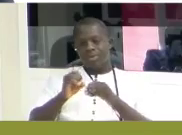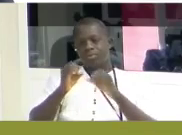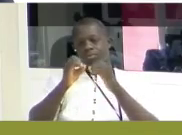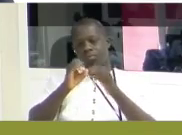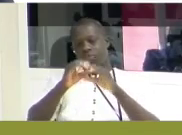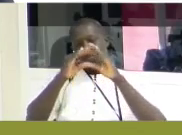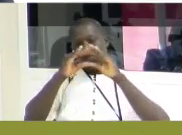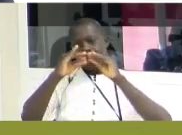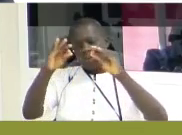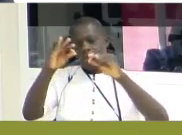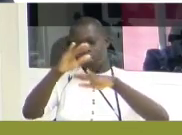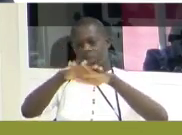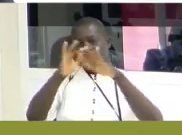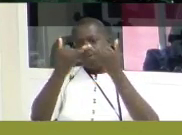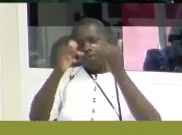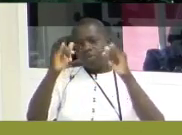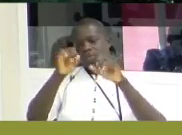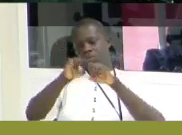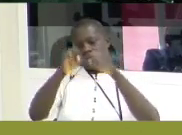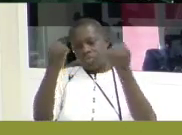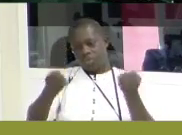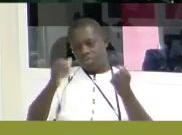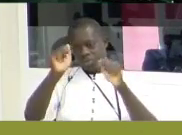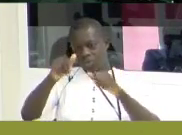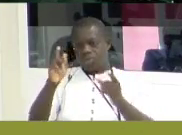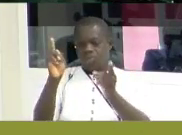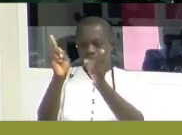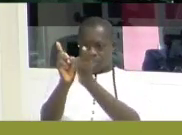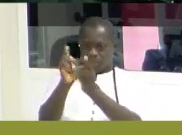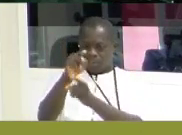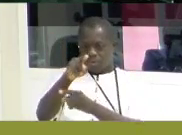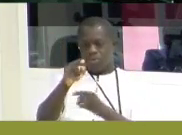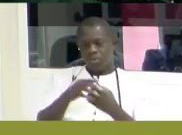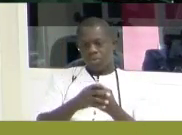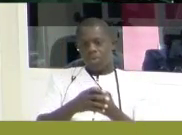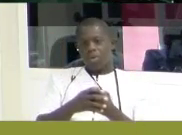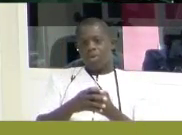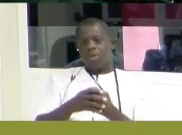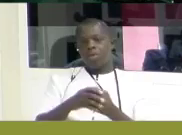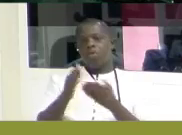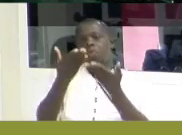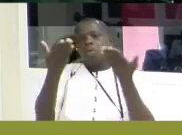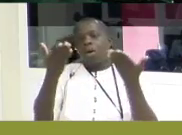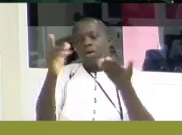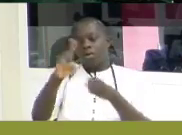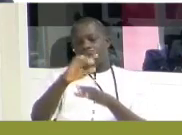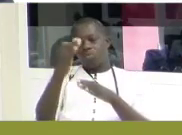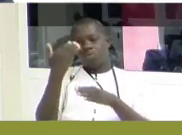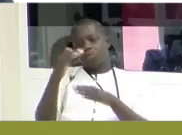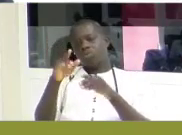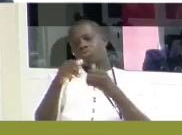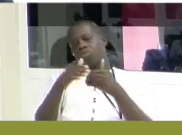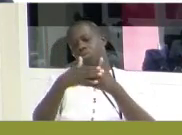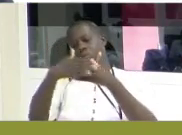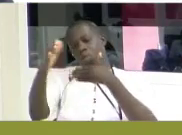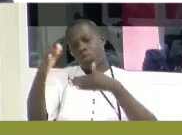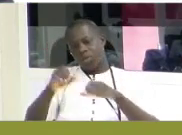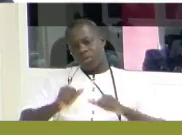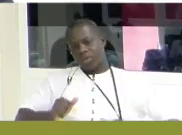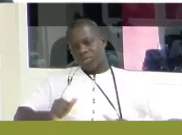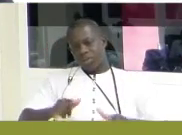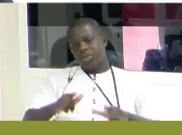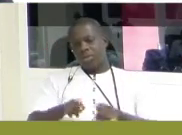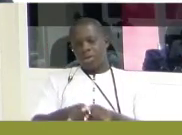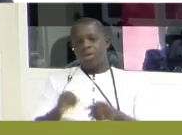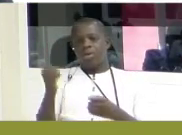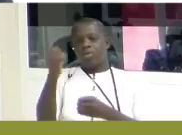you. And why would they come after you in particular? What was so special about you? Perhaps I am coming from a media house and a